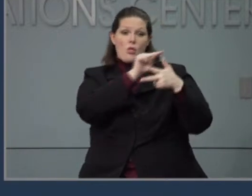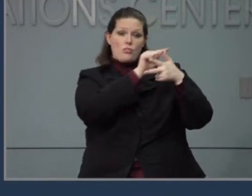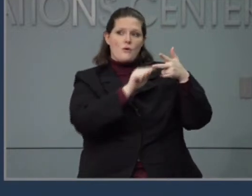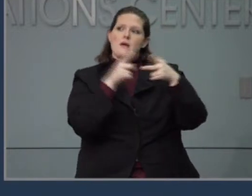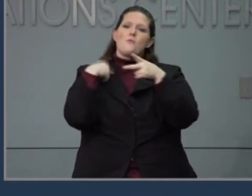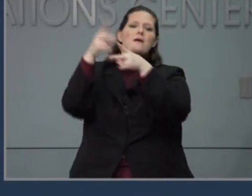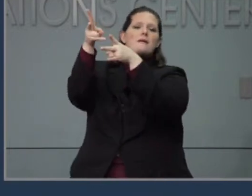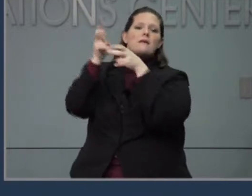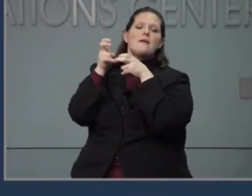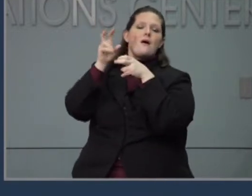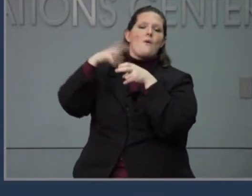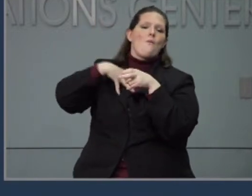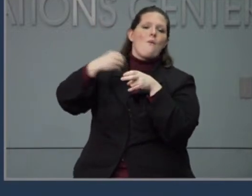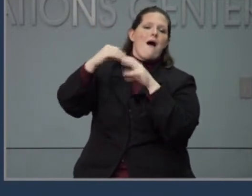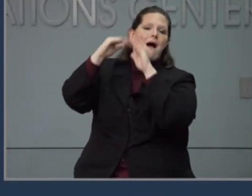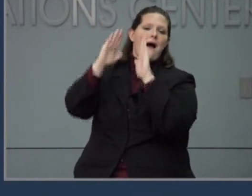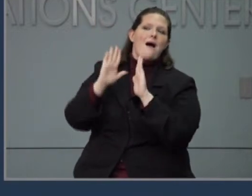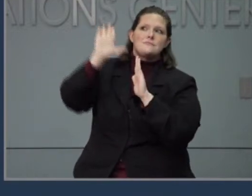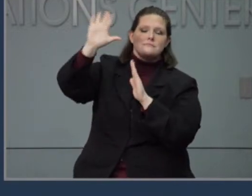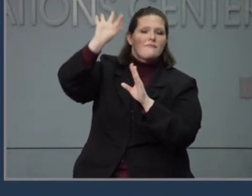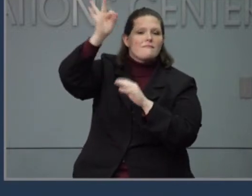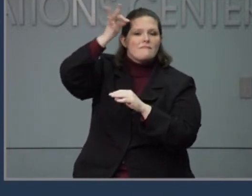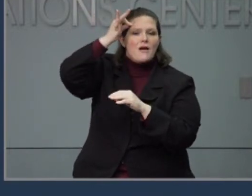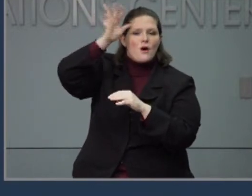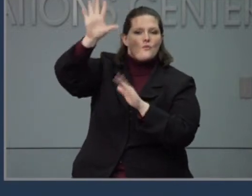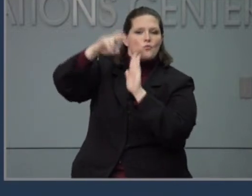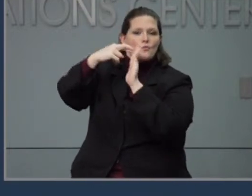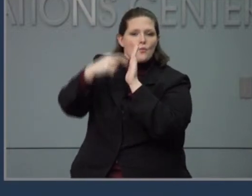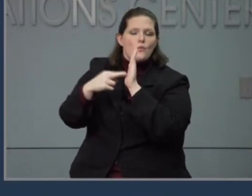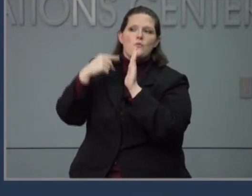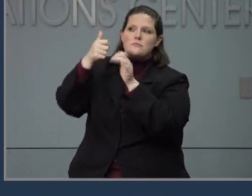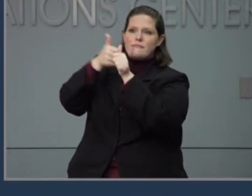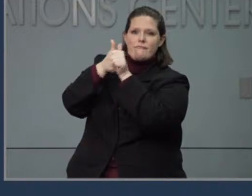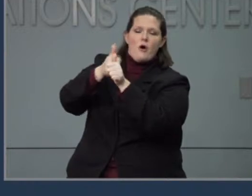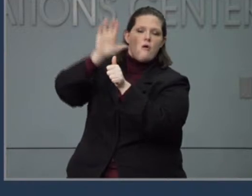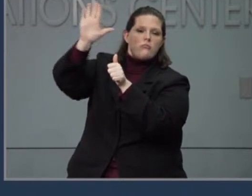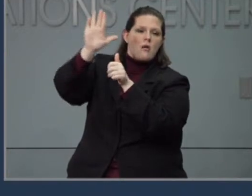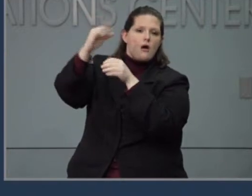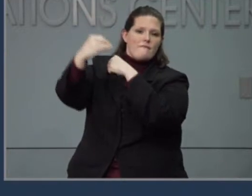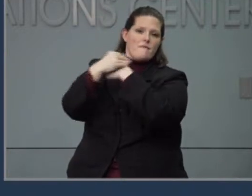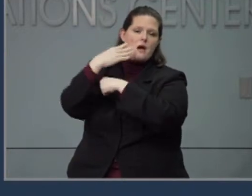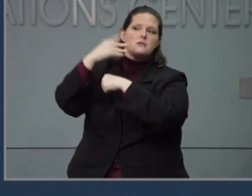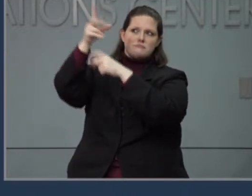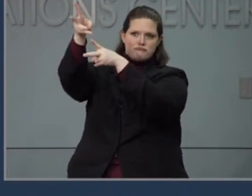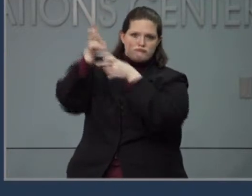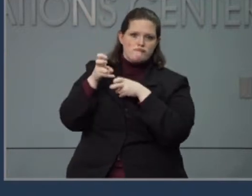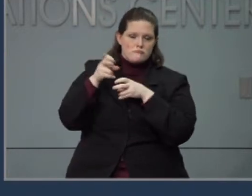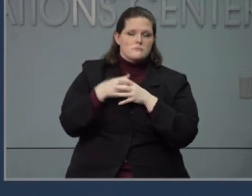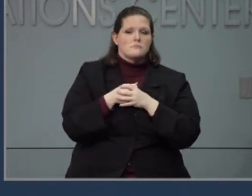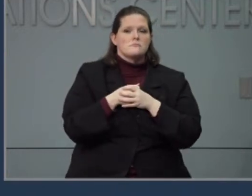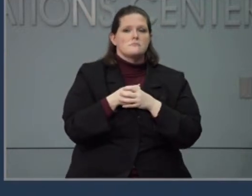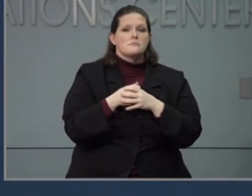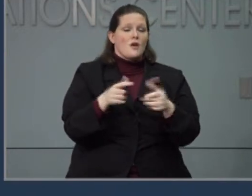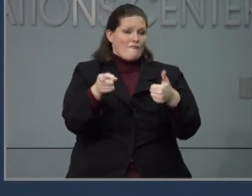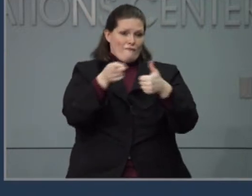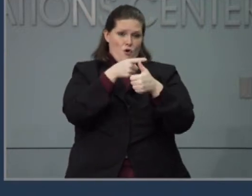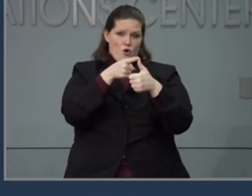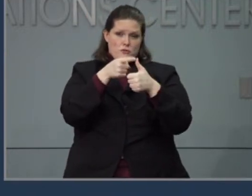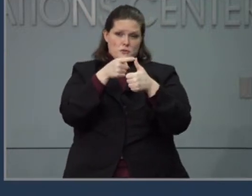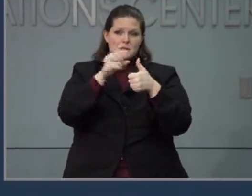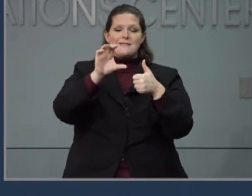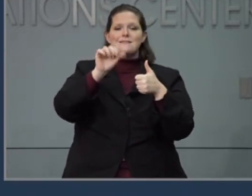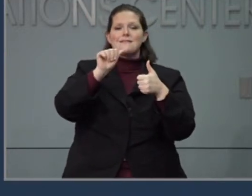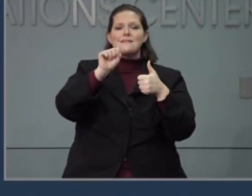metrics that you're familiar with. The first metric is case rate. Here, it is adjusted for population